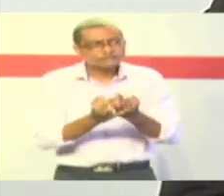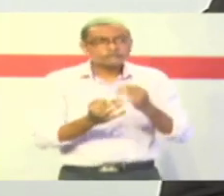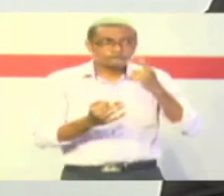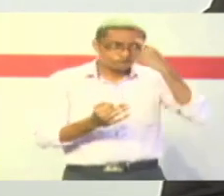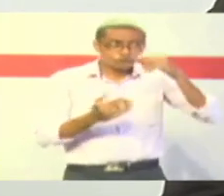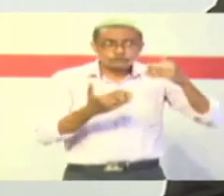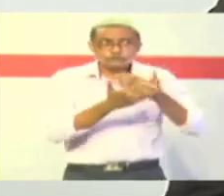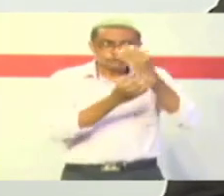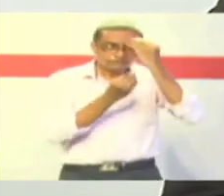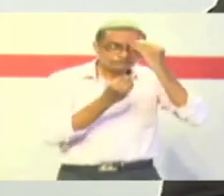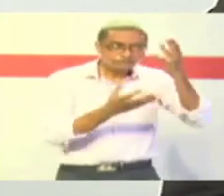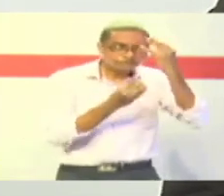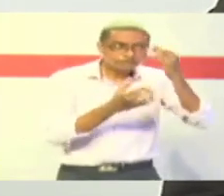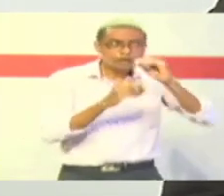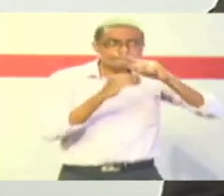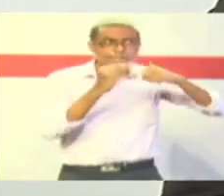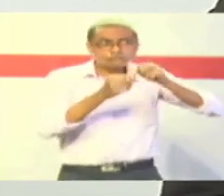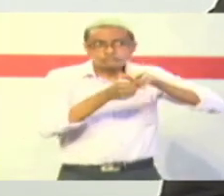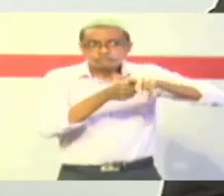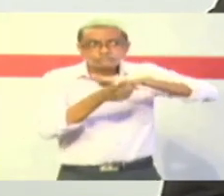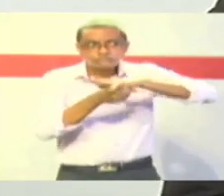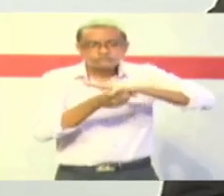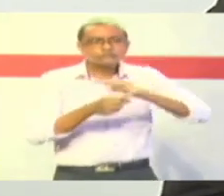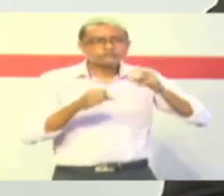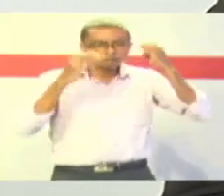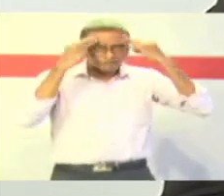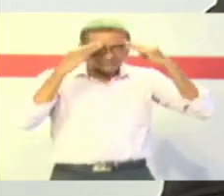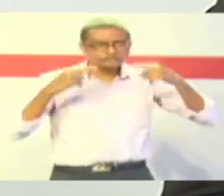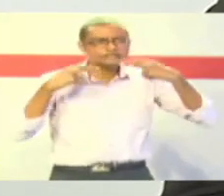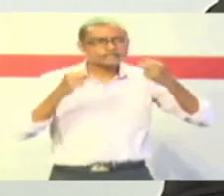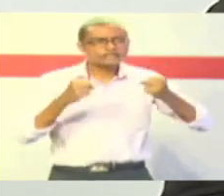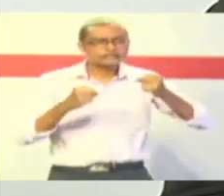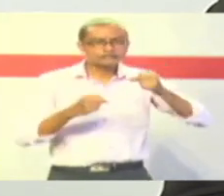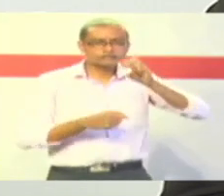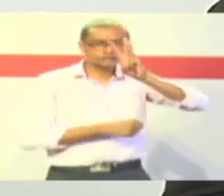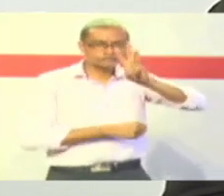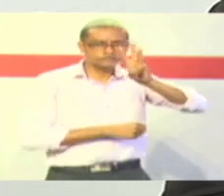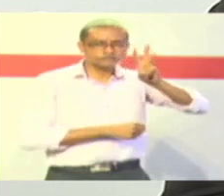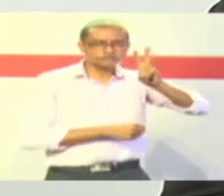on COVID-19, please go to the Ministry of Health's website at